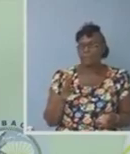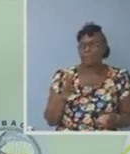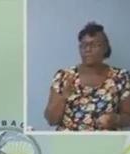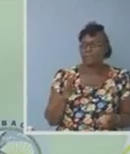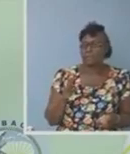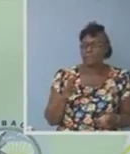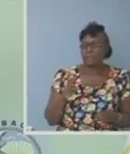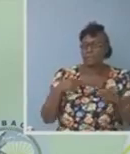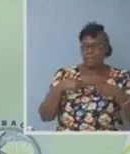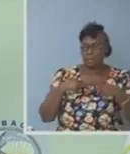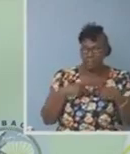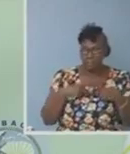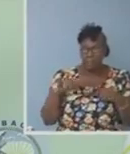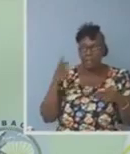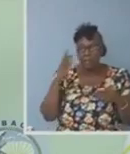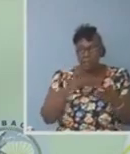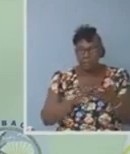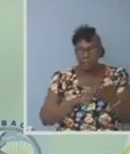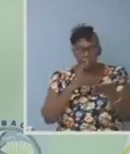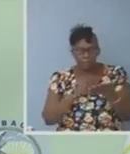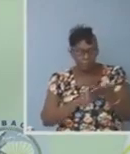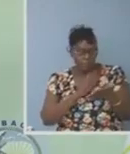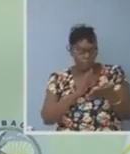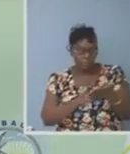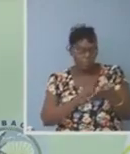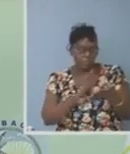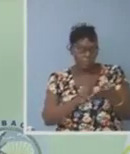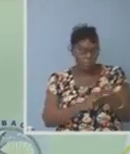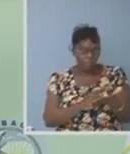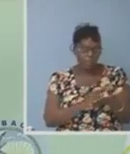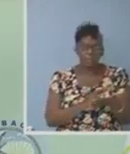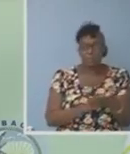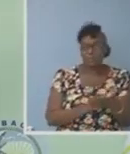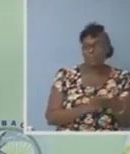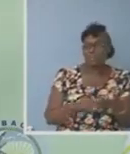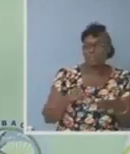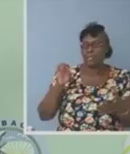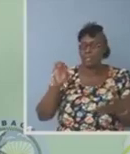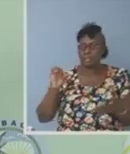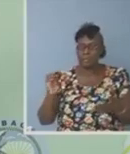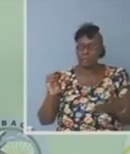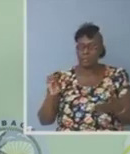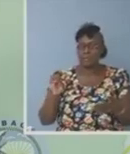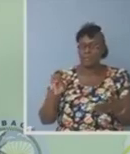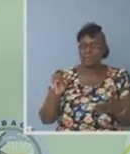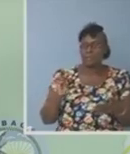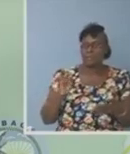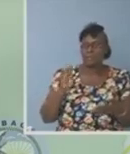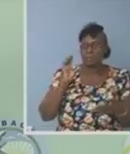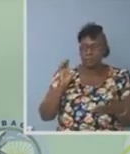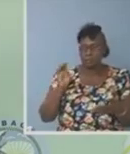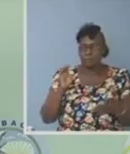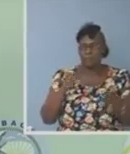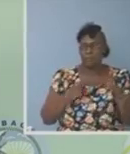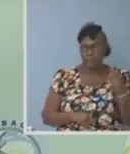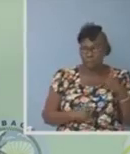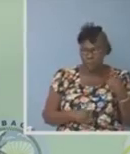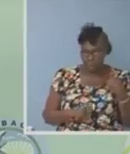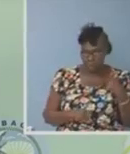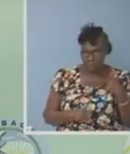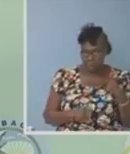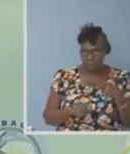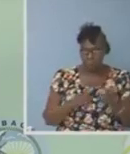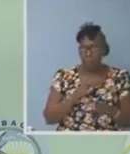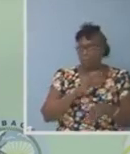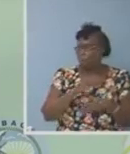conducting economic research, looking at the economic impact on COVID on Tobago. The Consumer